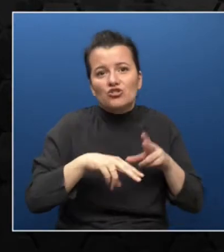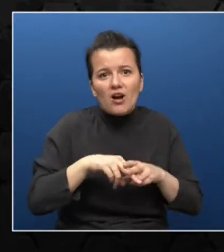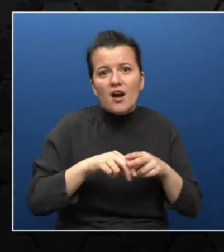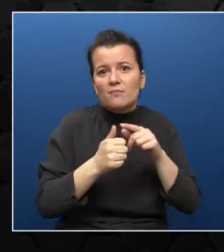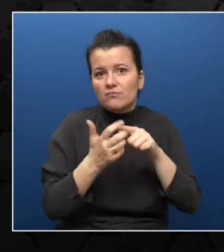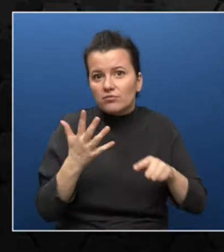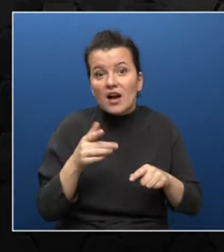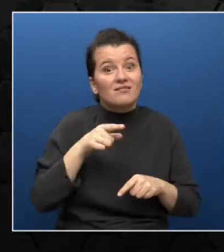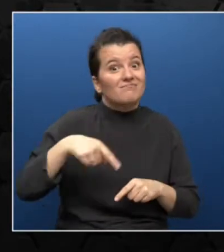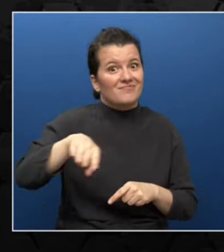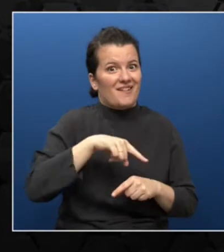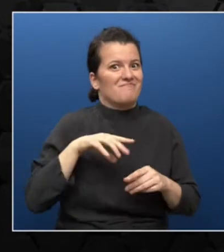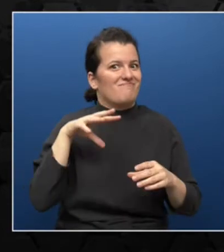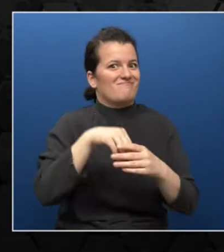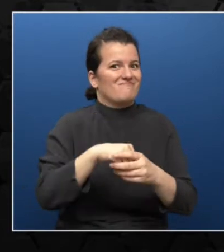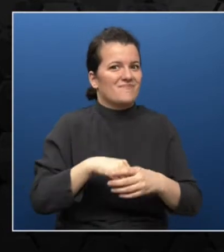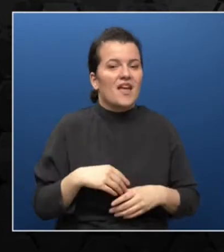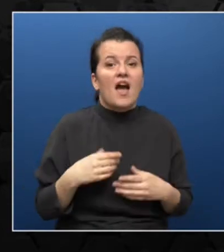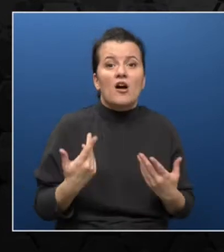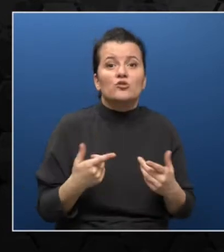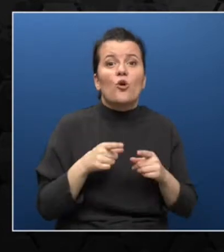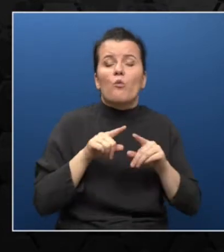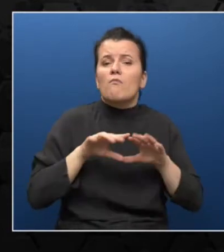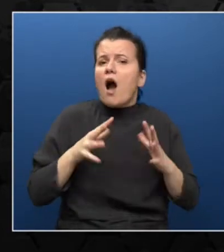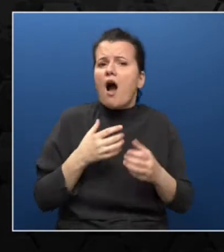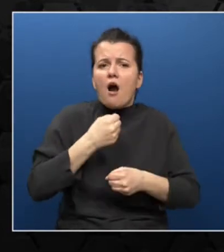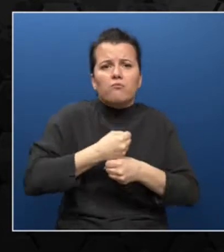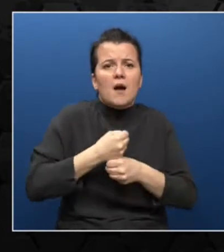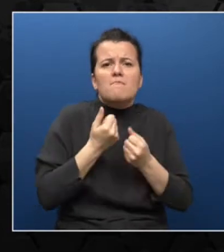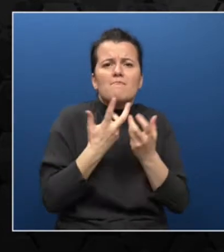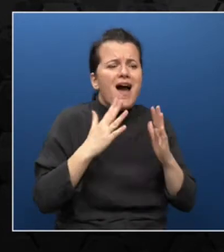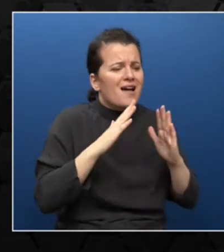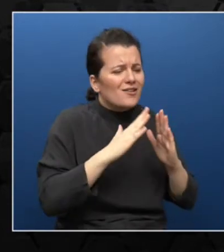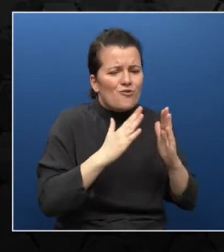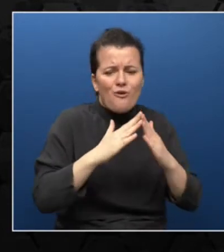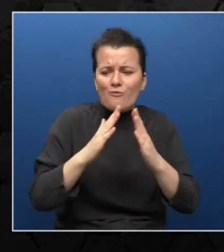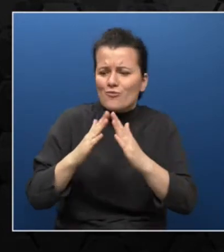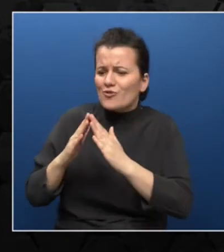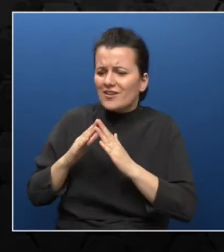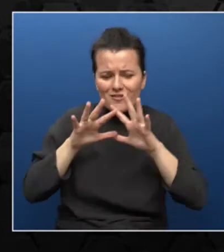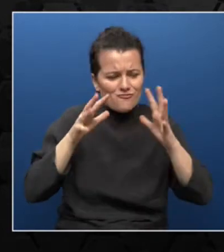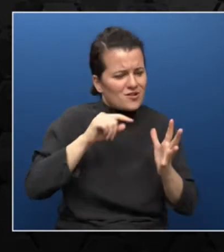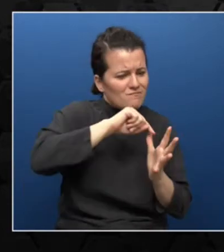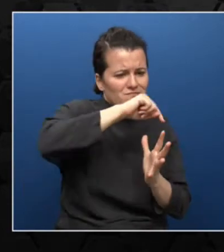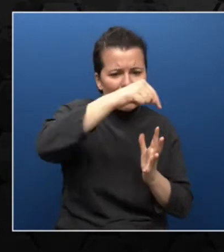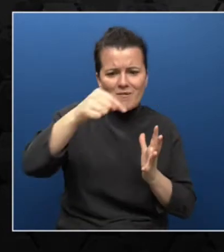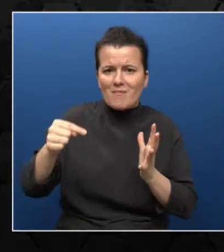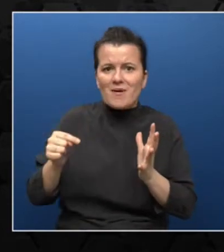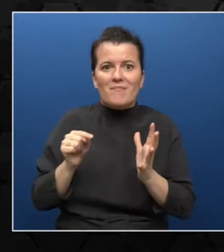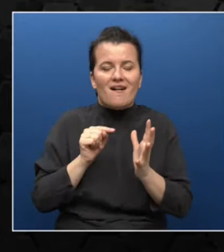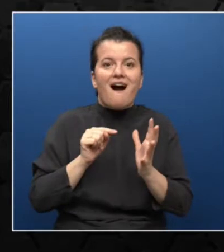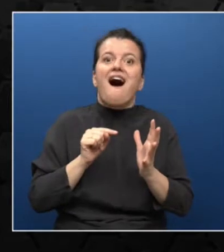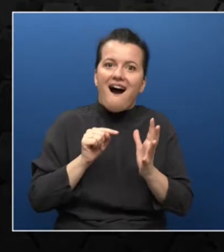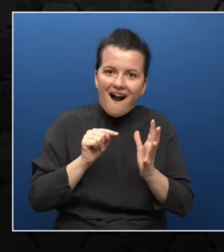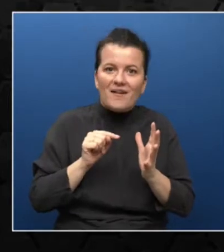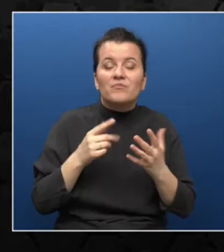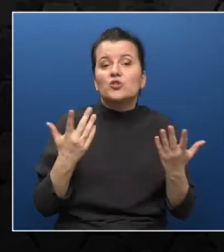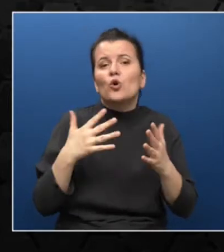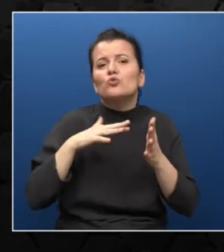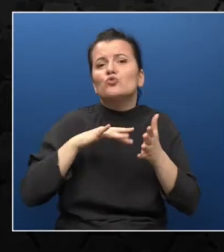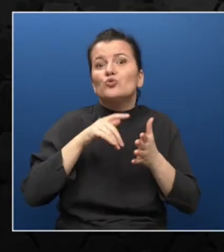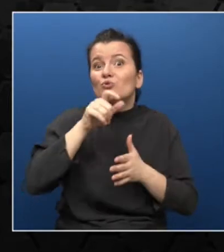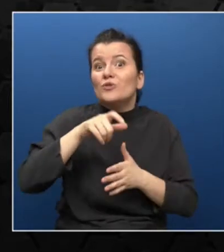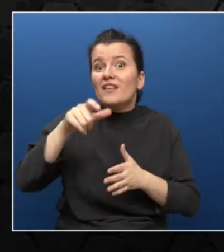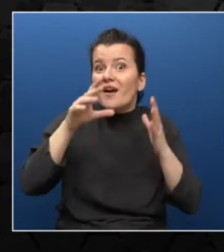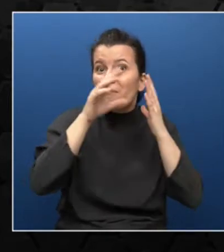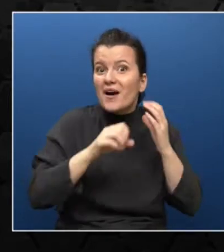of many local communities focusing on AI worldwide. The student ambassadors are awesome people